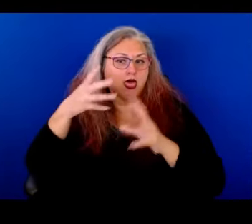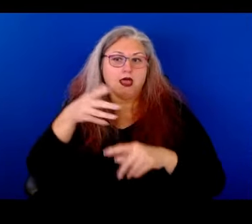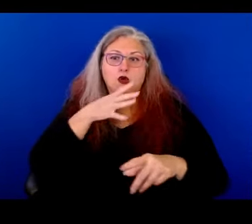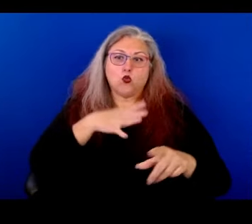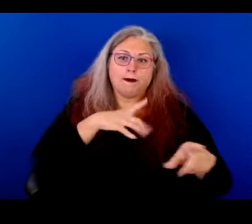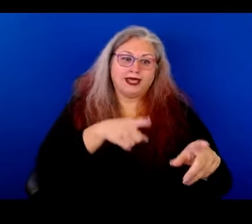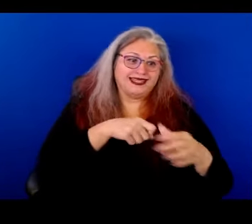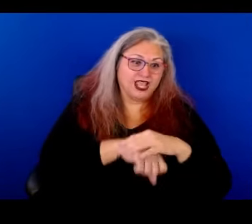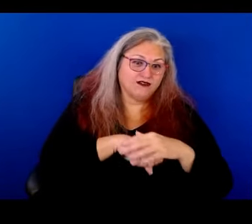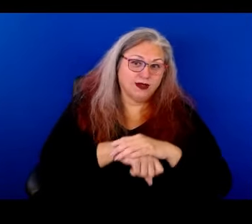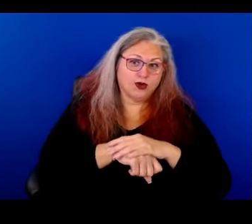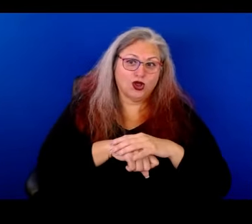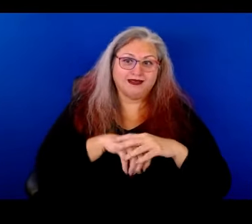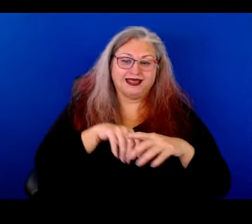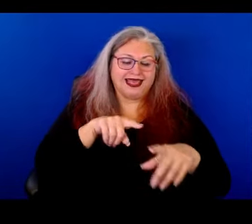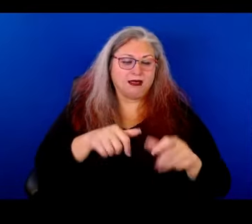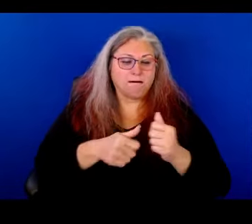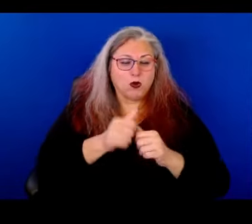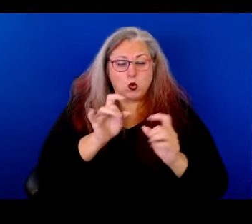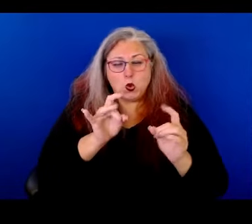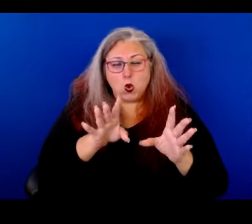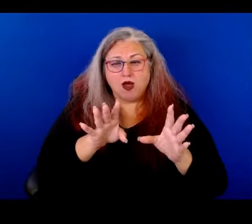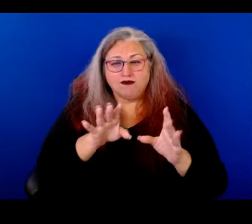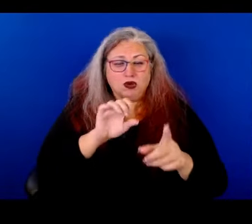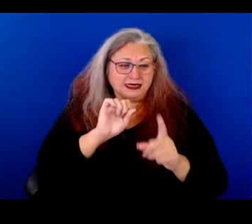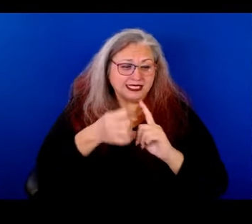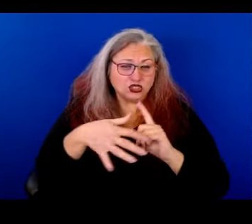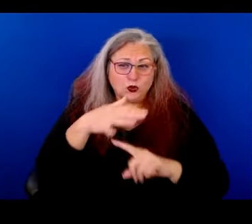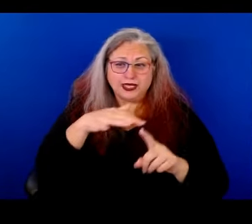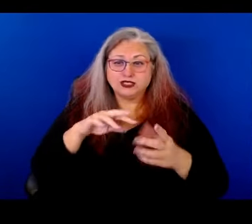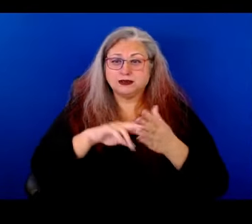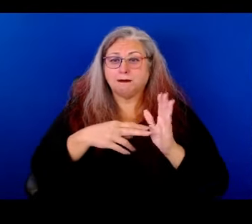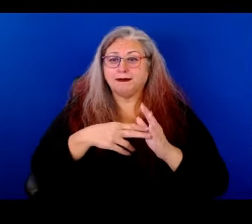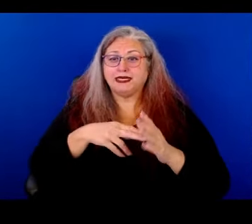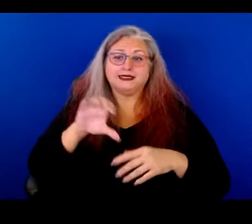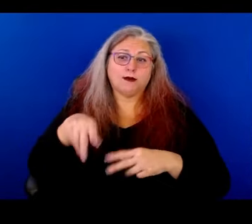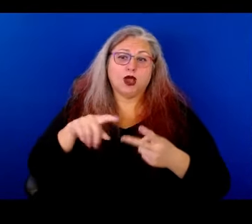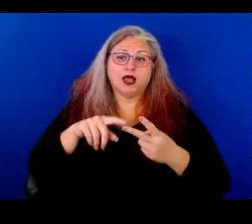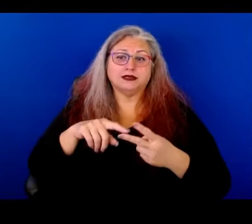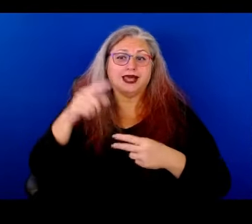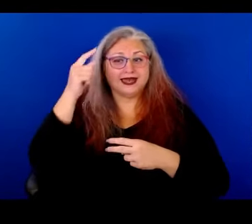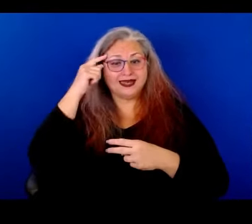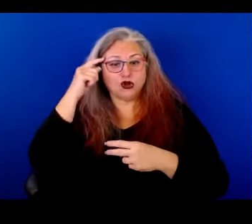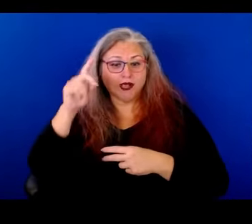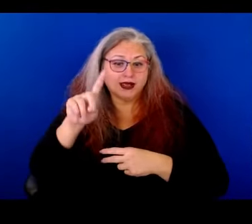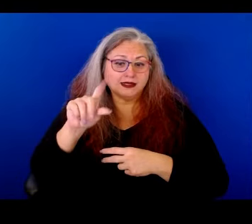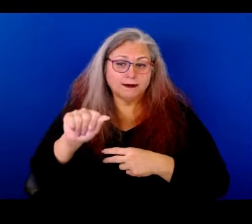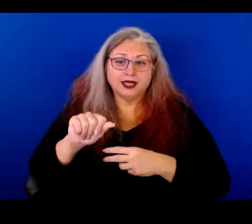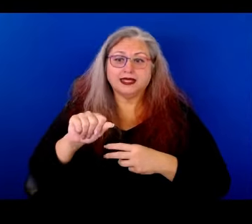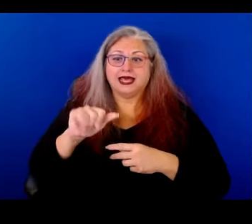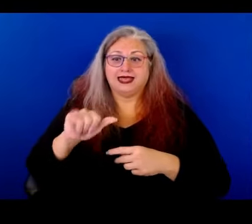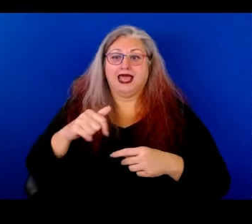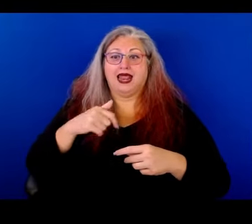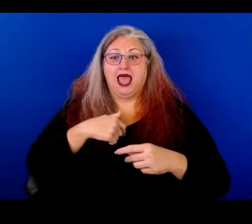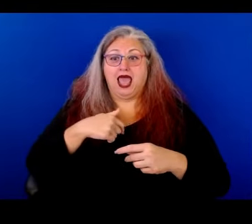are giving birth in the most hideous conditions, which means cerebral palsy, the neurological disability that